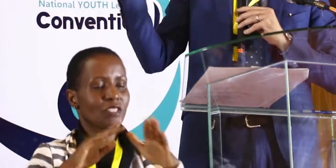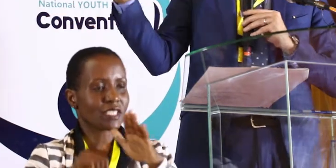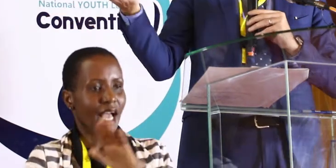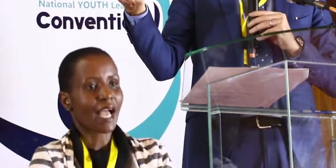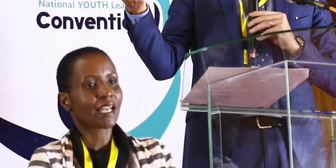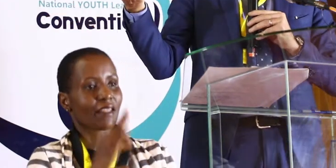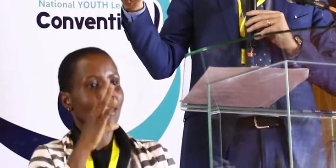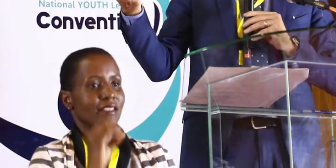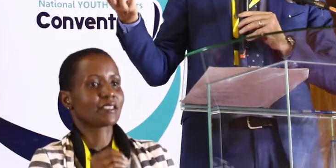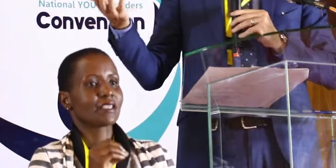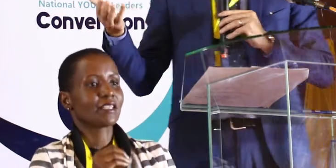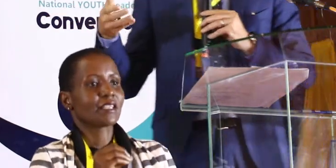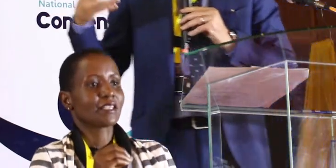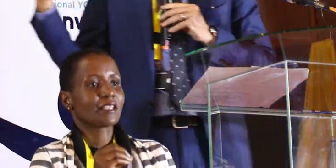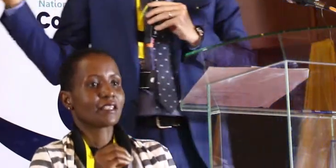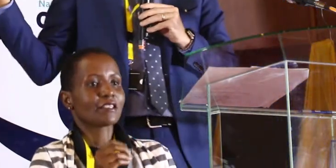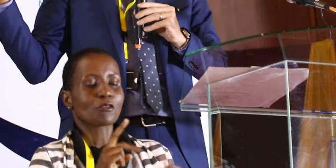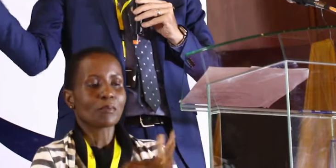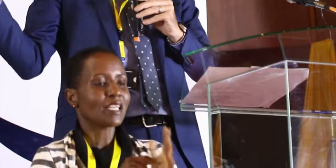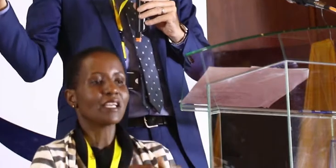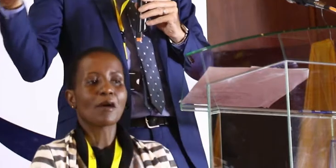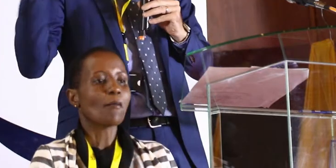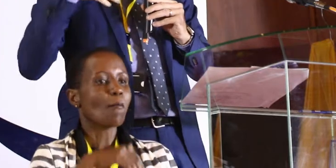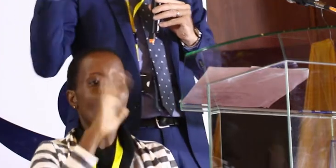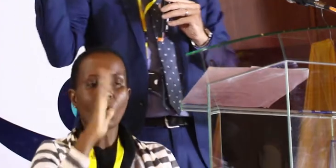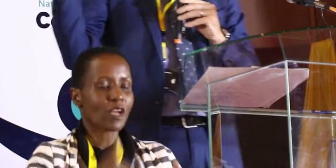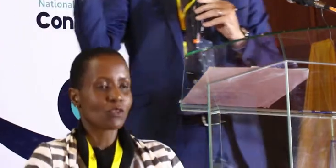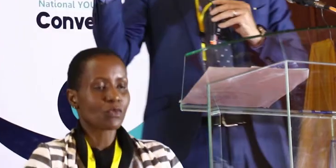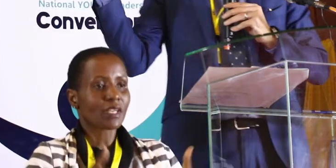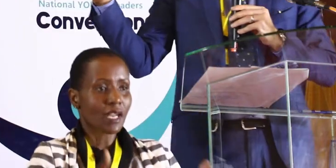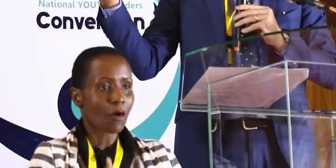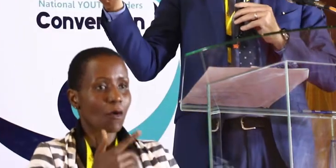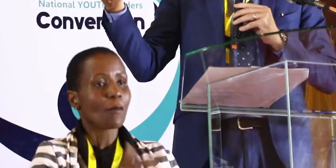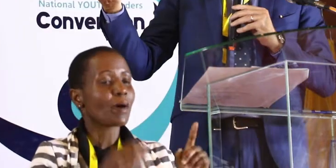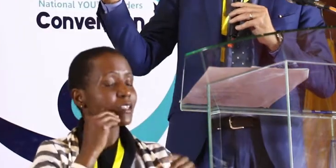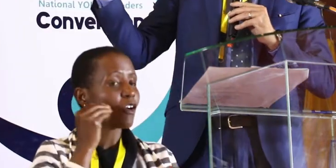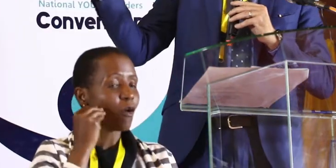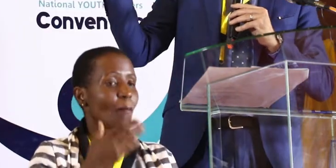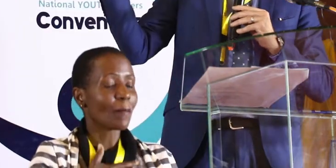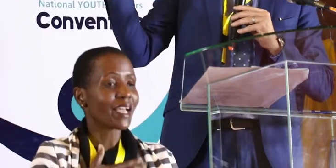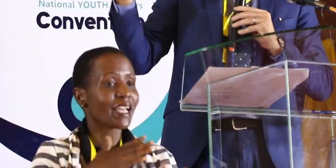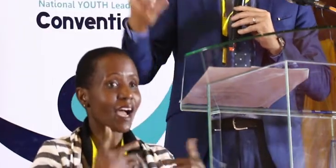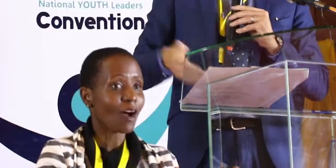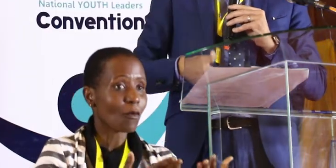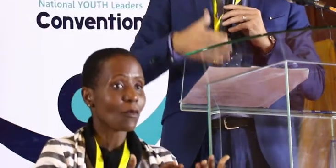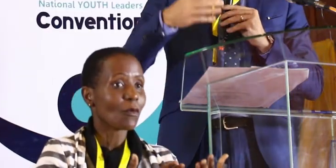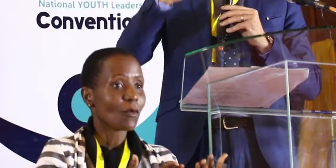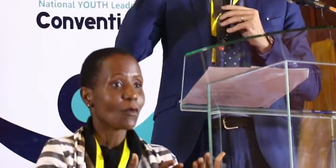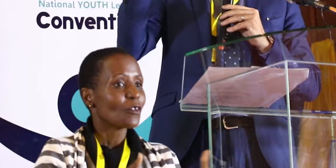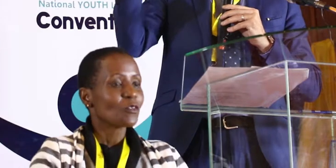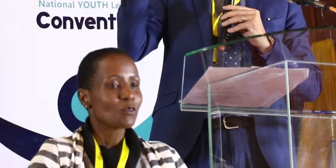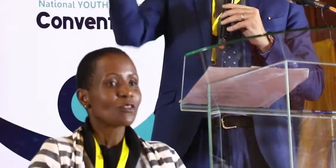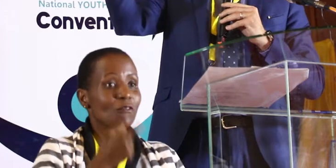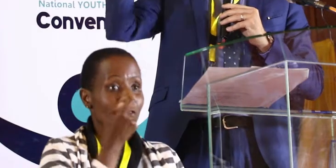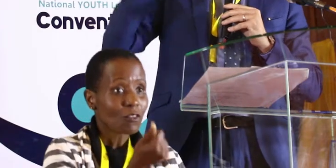is 19 years. And while Sweden, where I come from, the average person is 40 years. So you have to